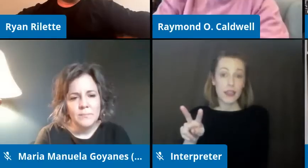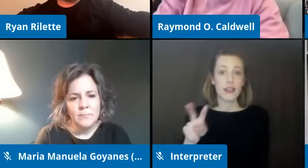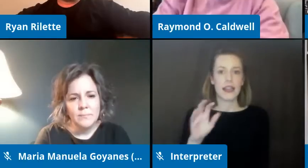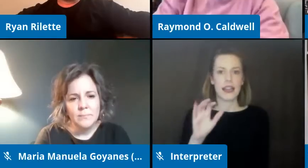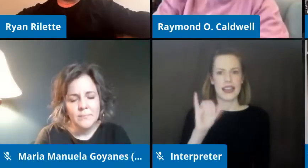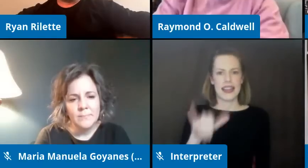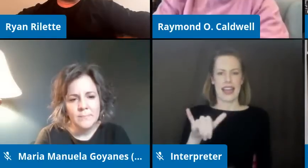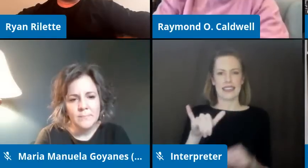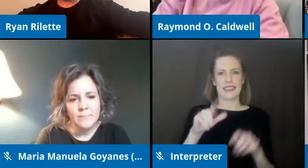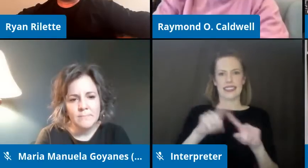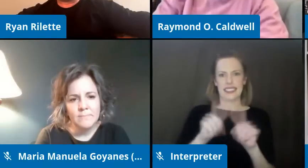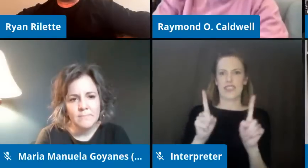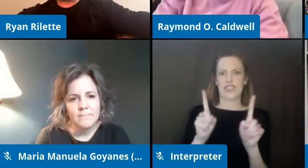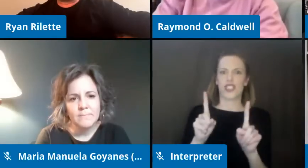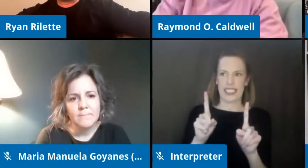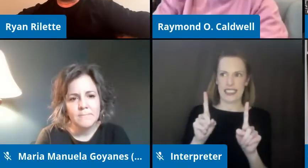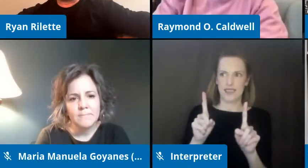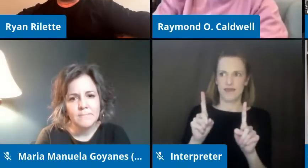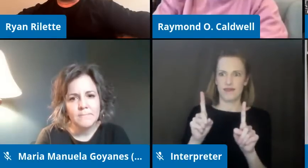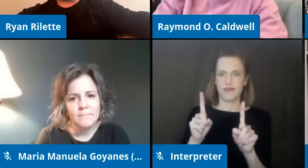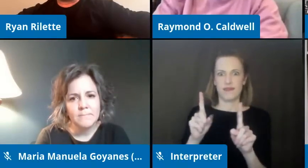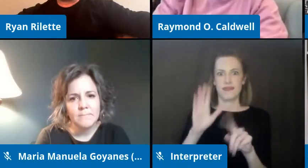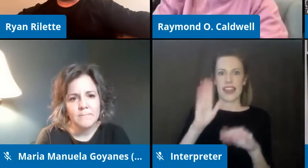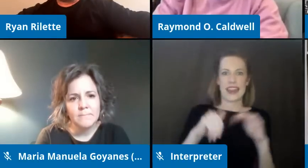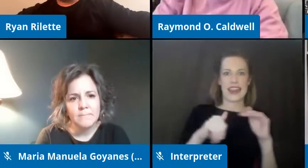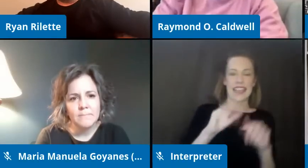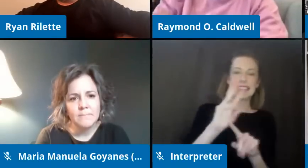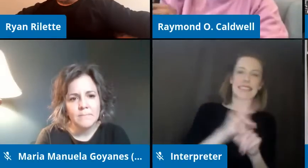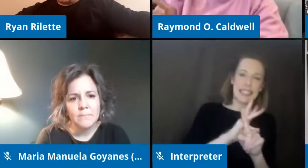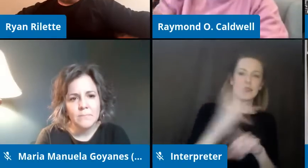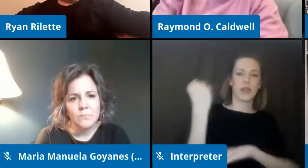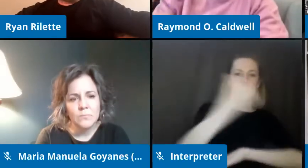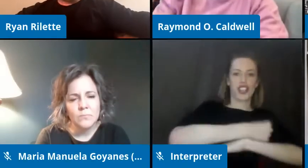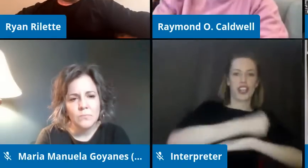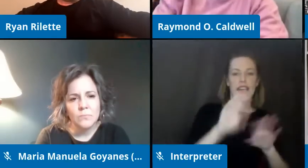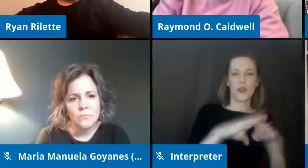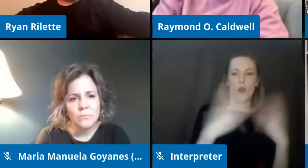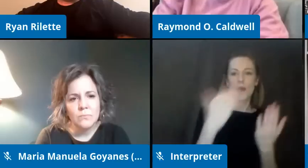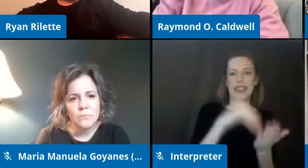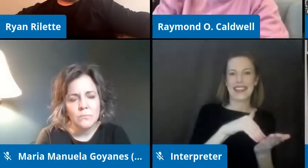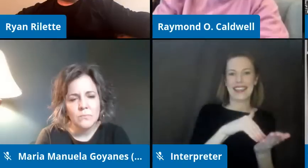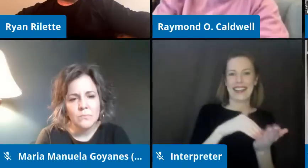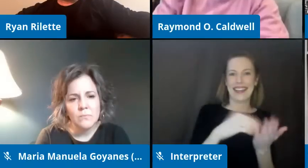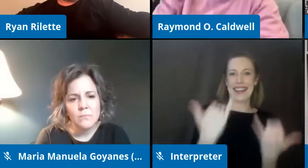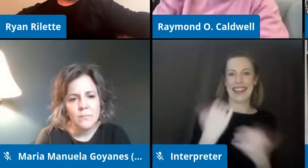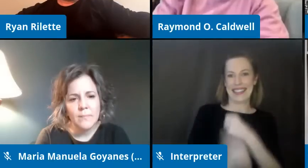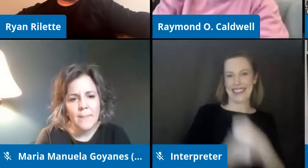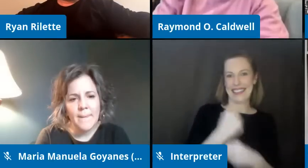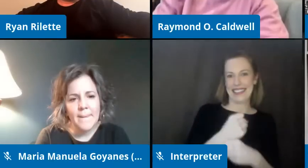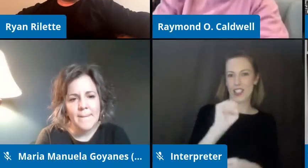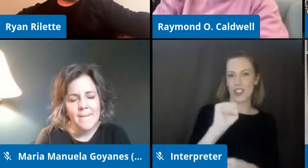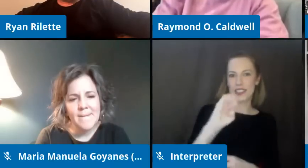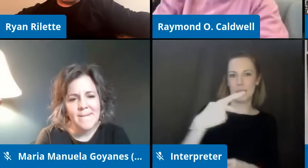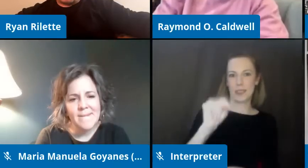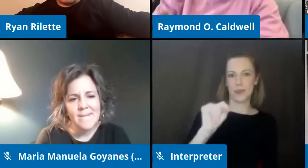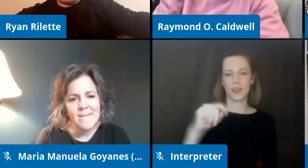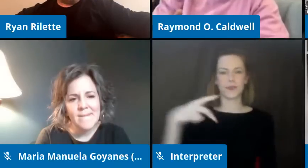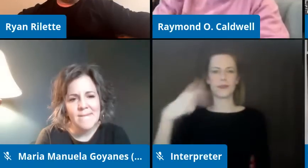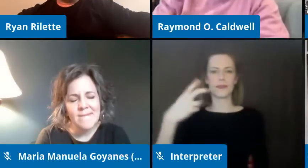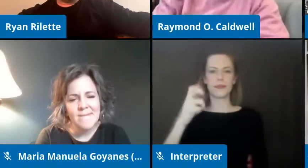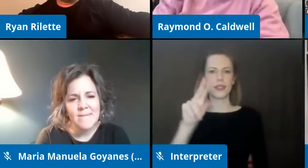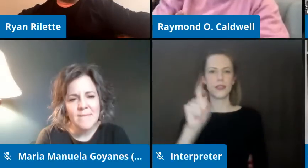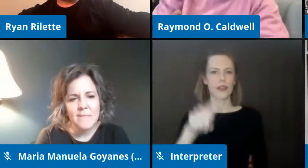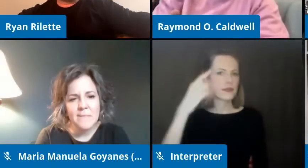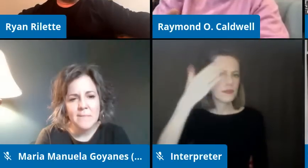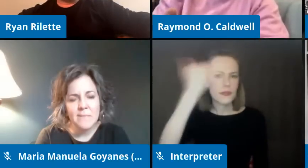6 months and reopening in September. Because? Well, I mean, in this kind of situation, I think the